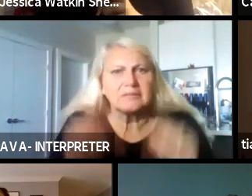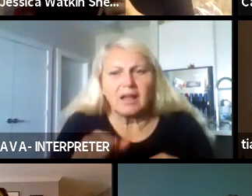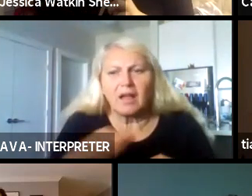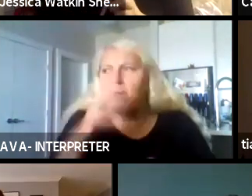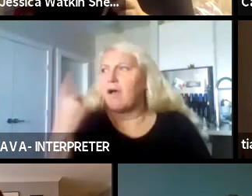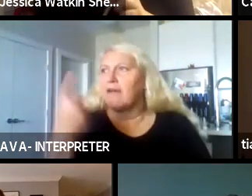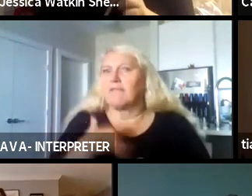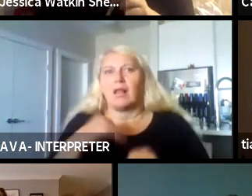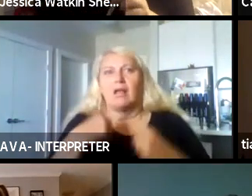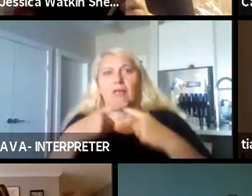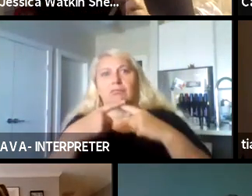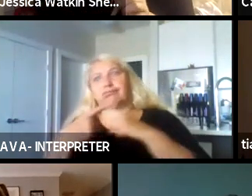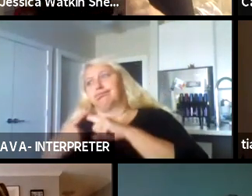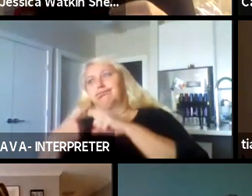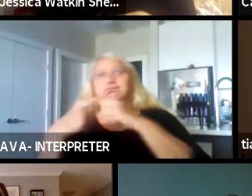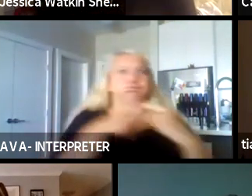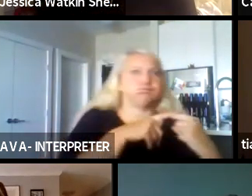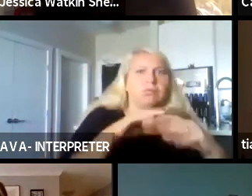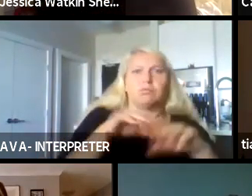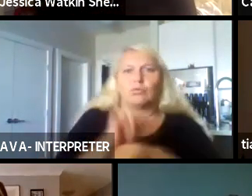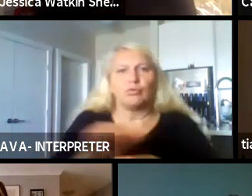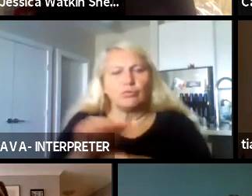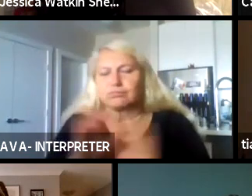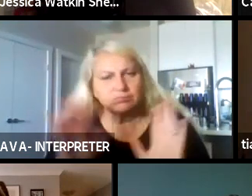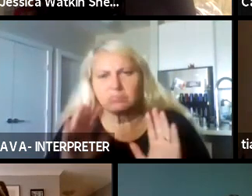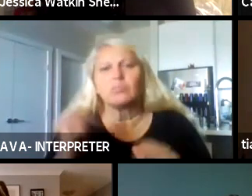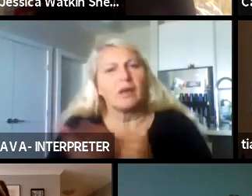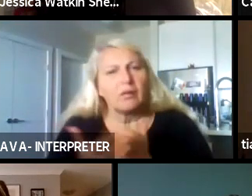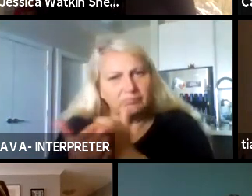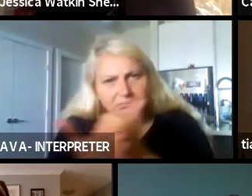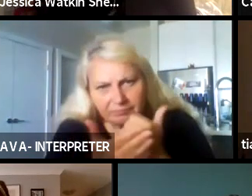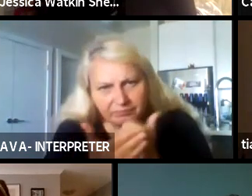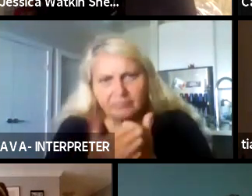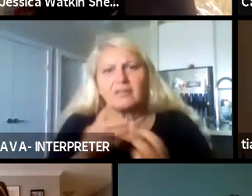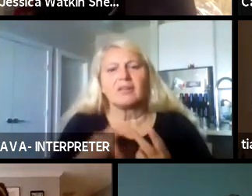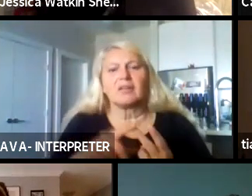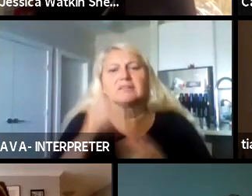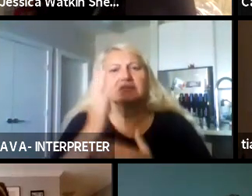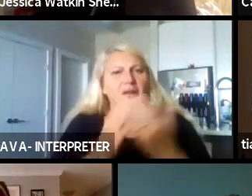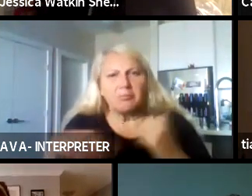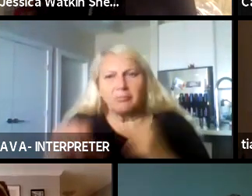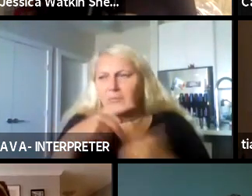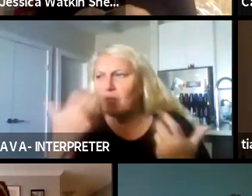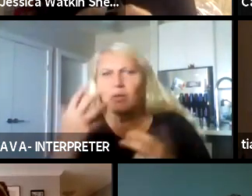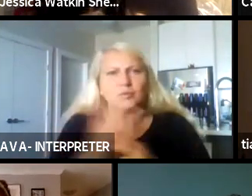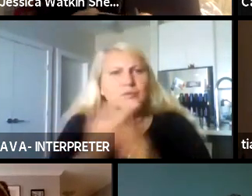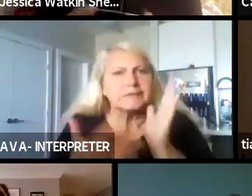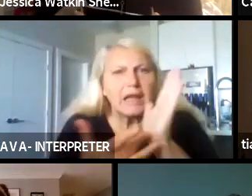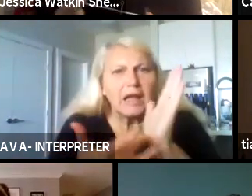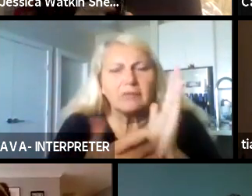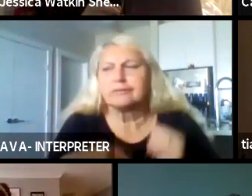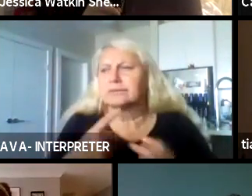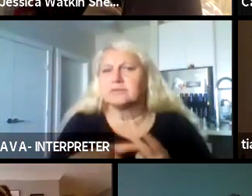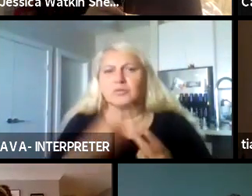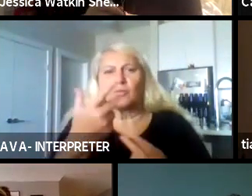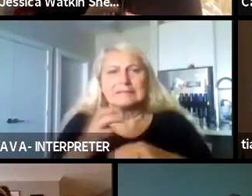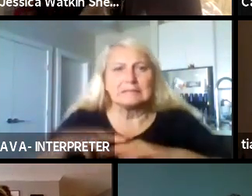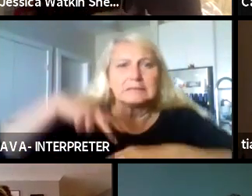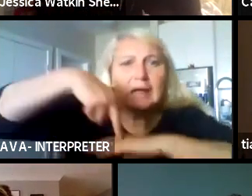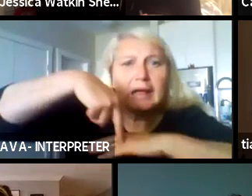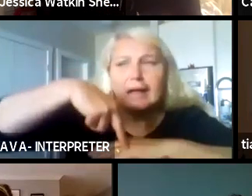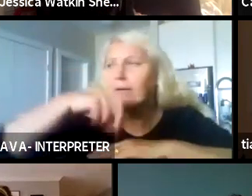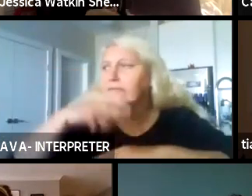work. Everyone is welcome to vocalize, to use technology, to stim, to move around, or